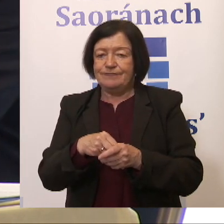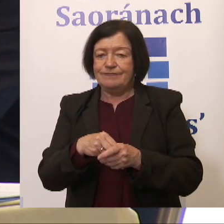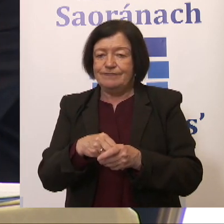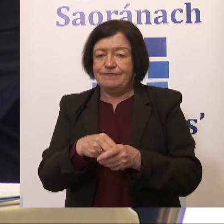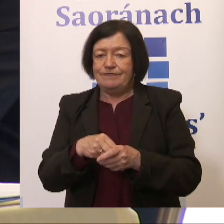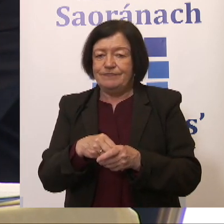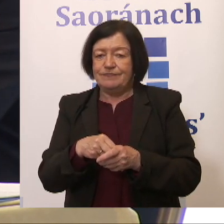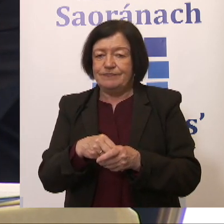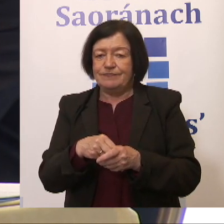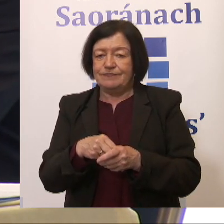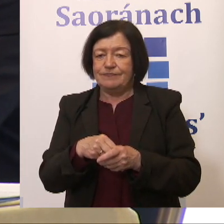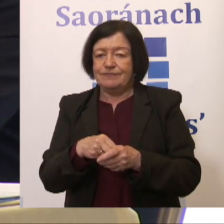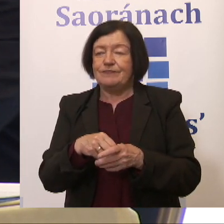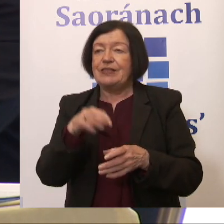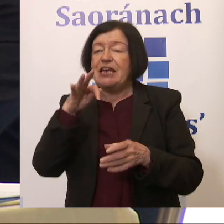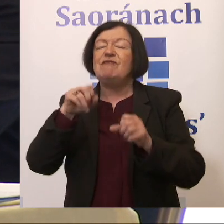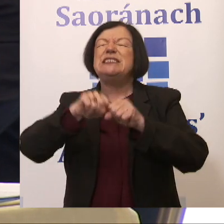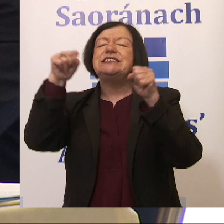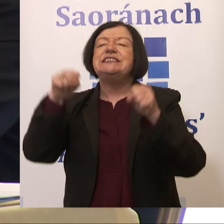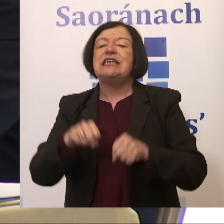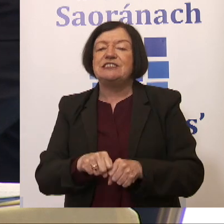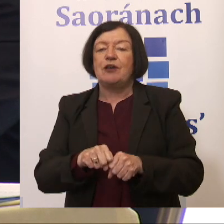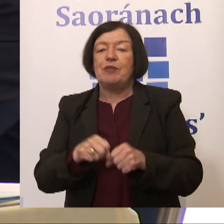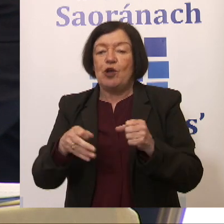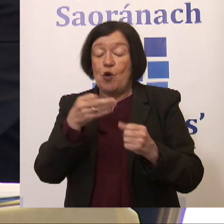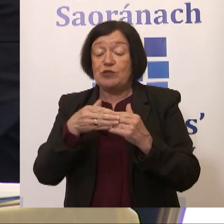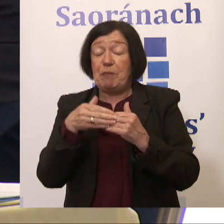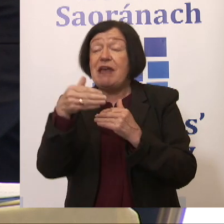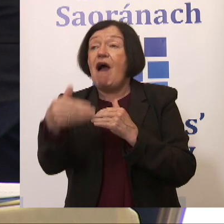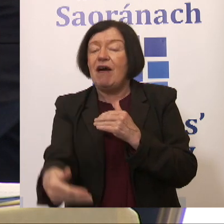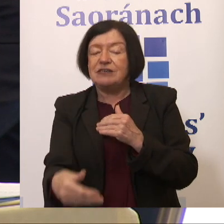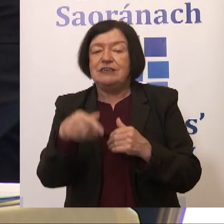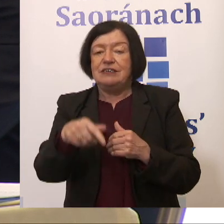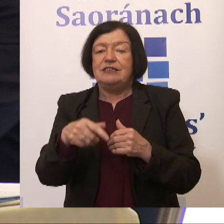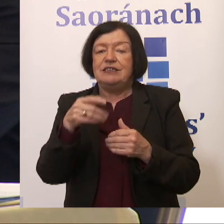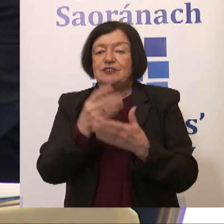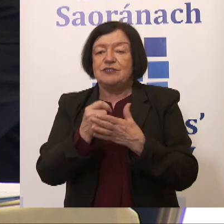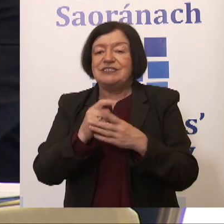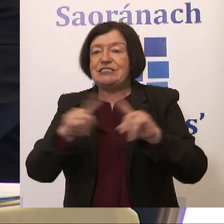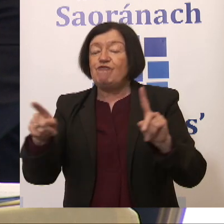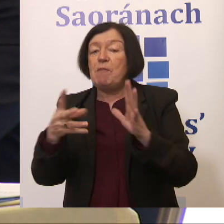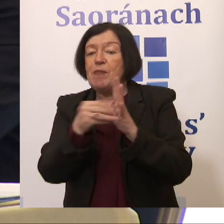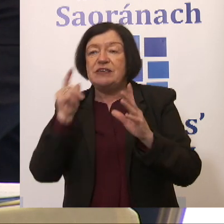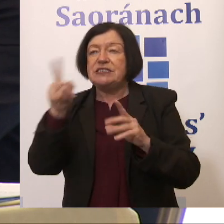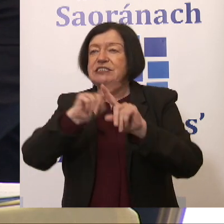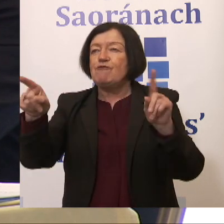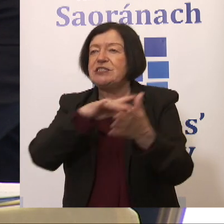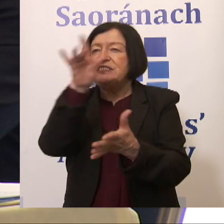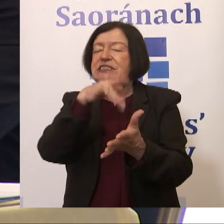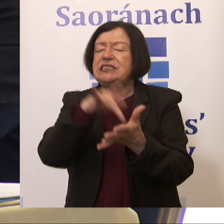done, if it's a system that goes beyond that, there's sometimes very different models. You see different cities